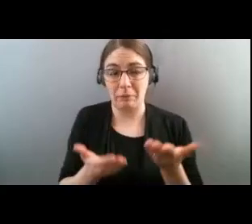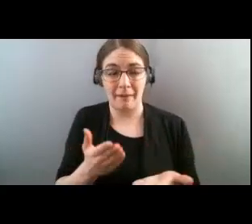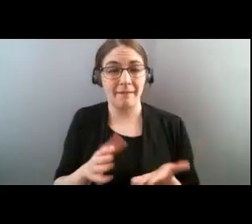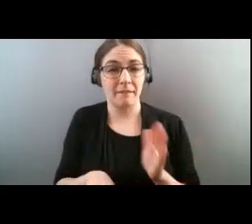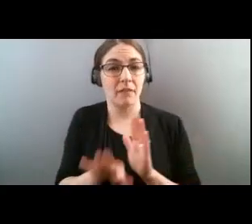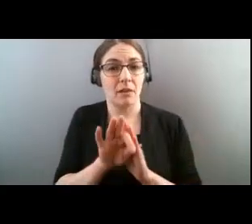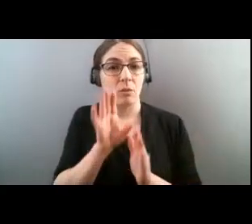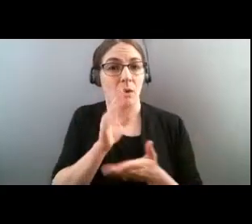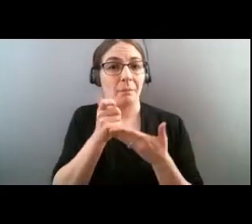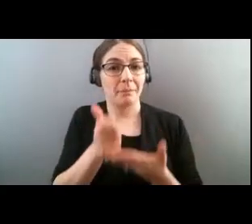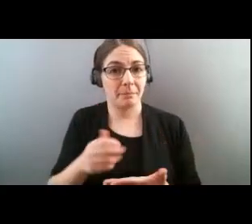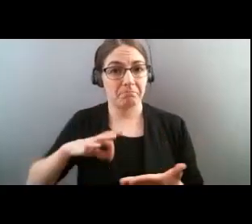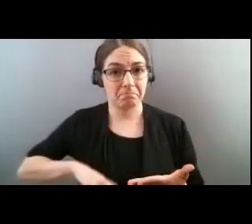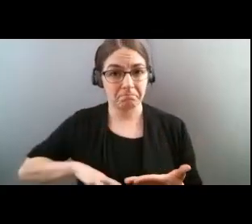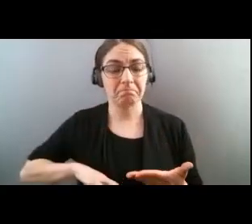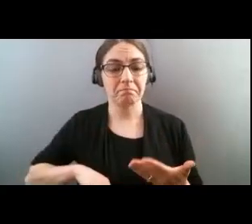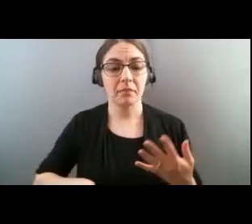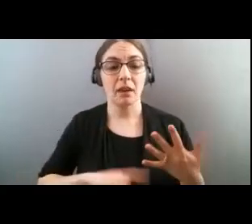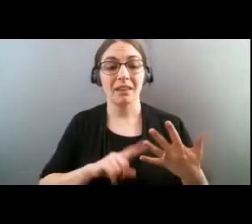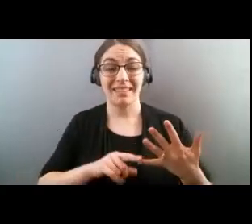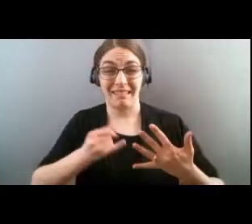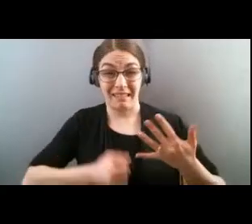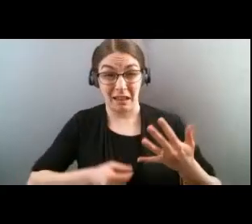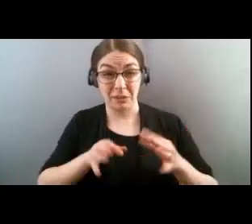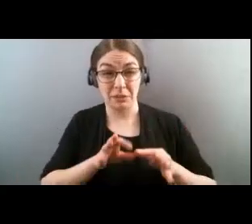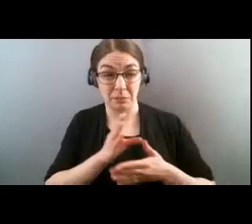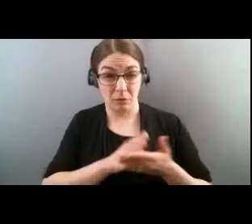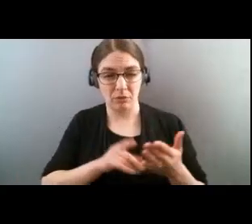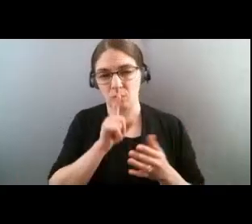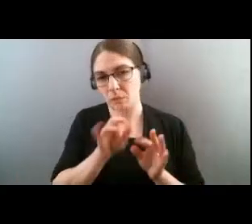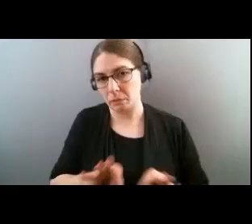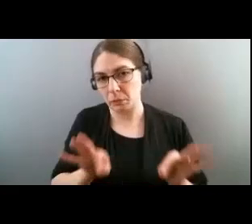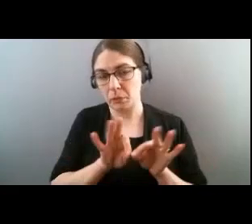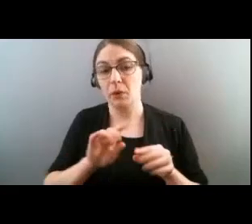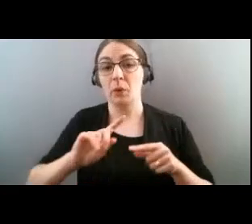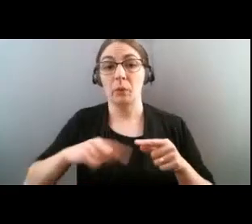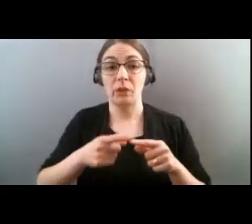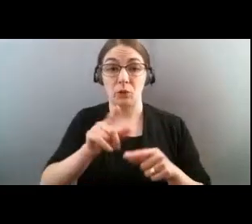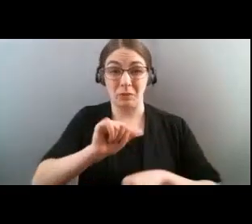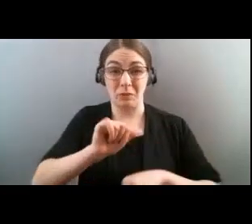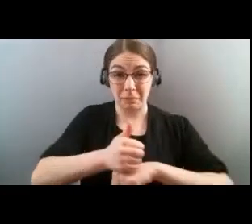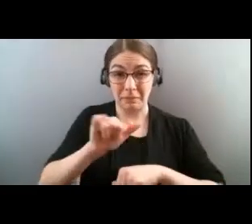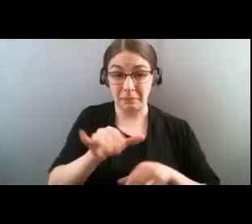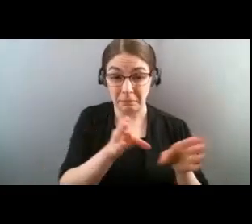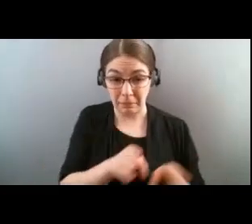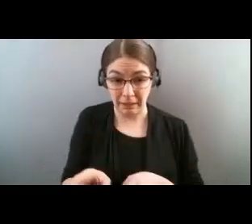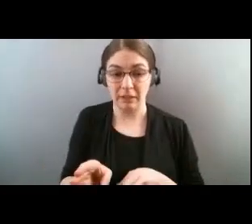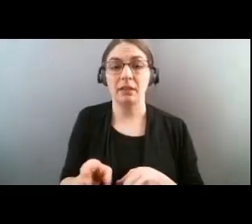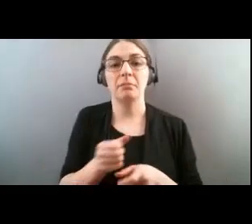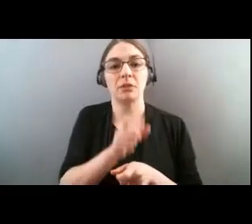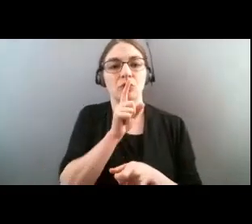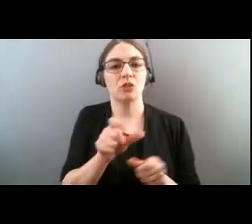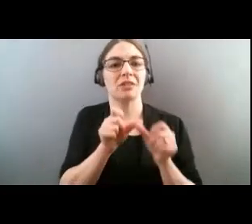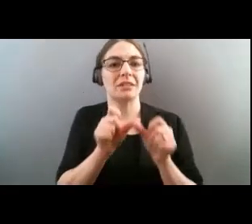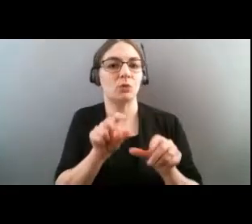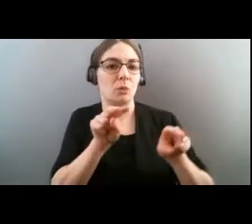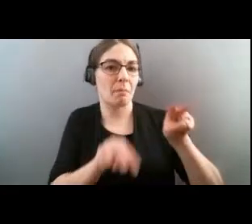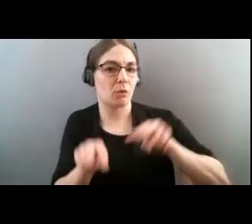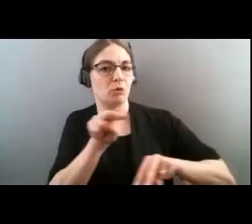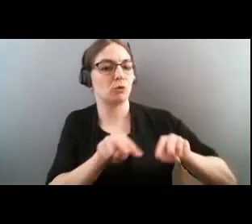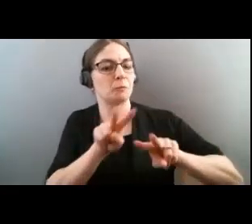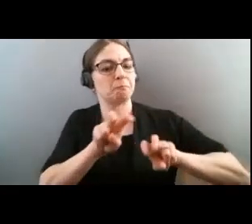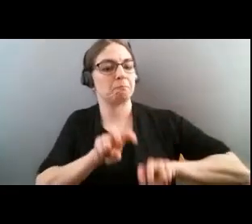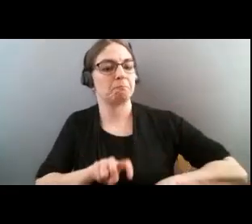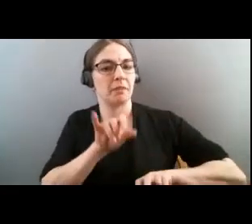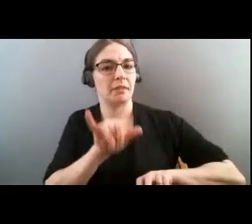piece, which is very important when you implement the plan, is to make sure that you continue monitor the plan, that you